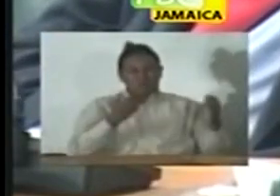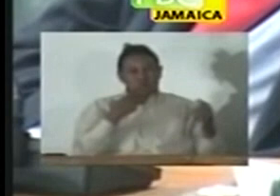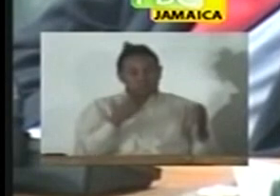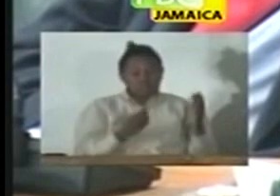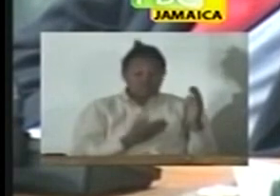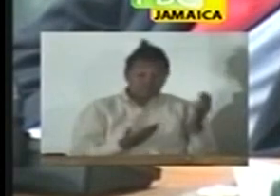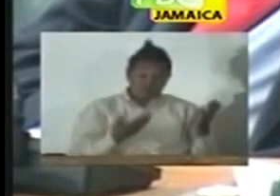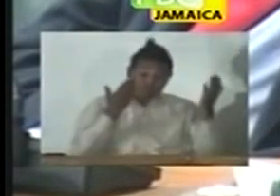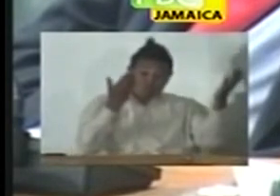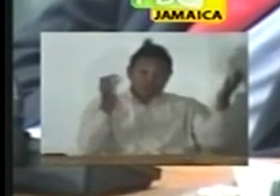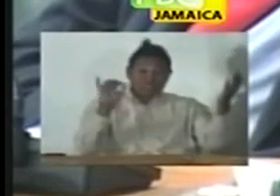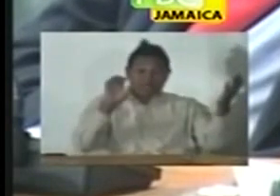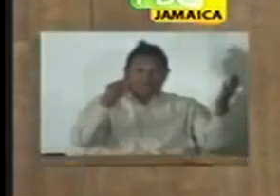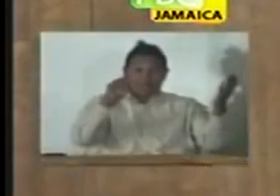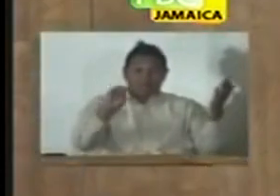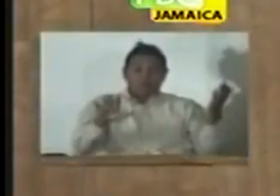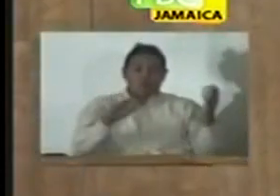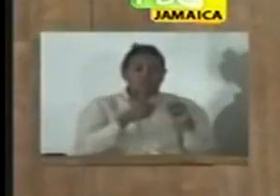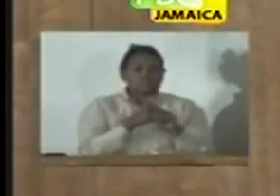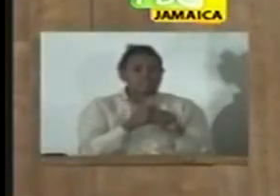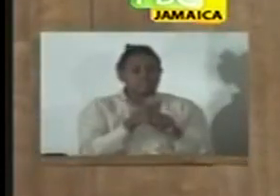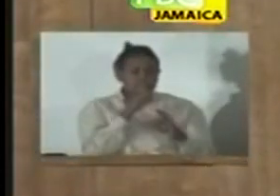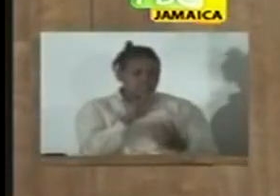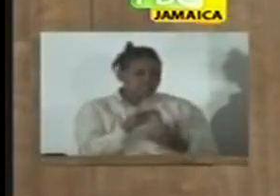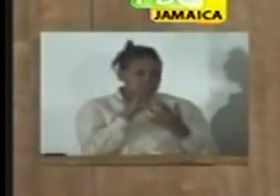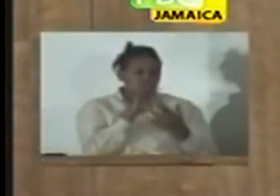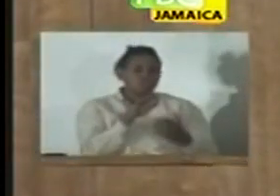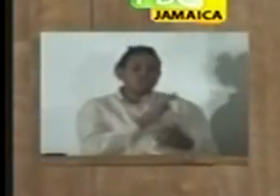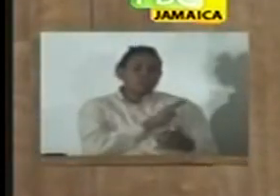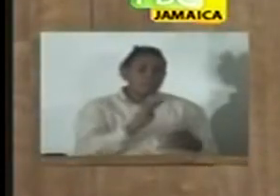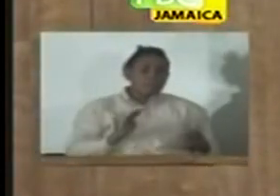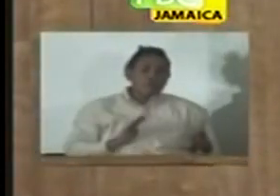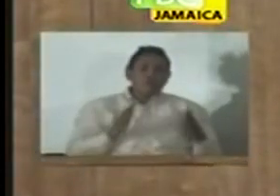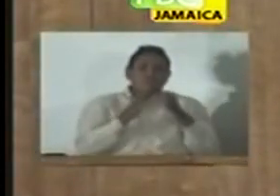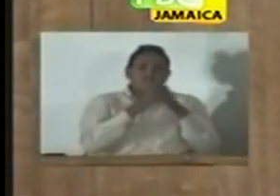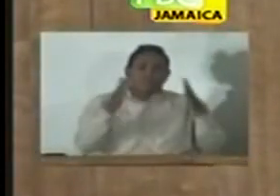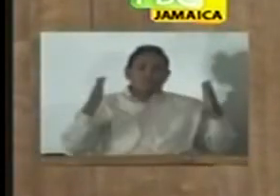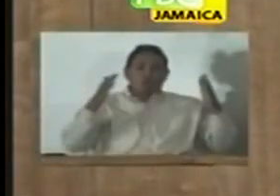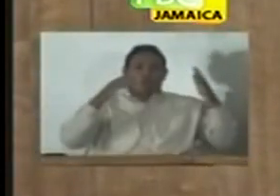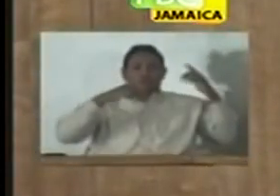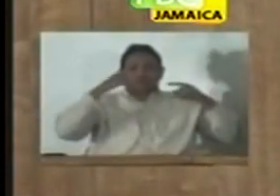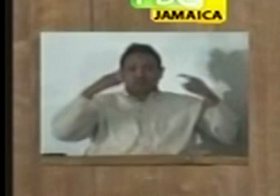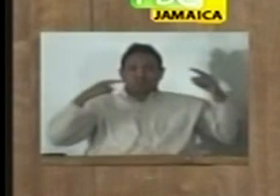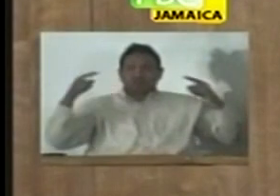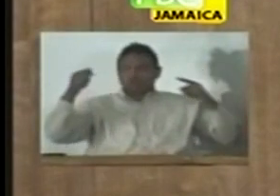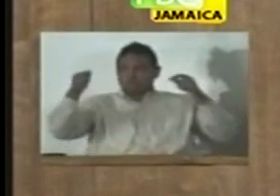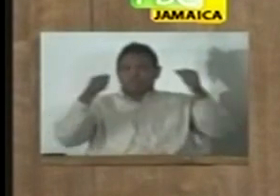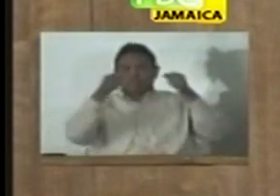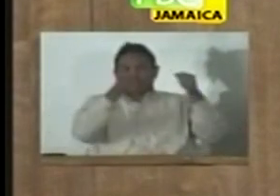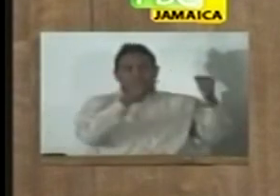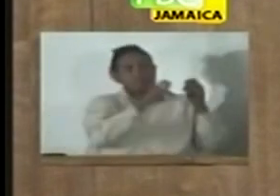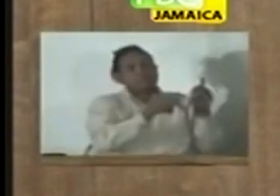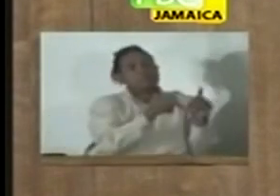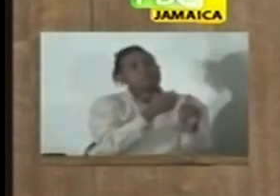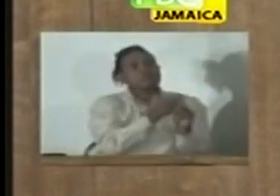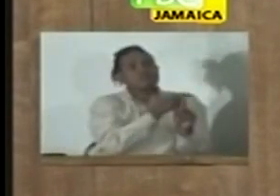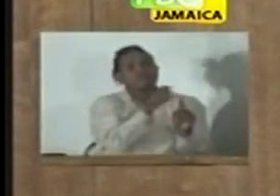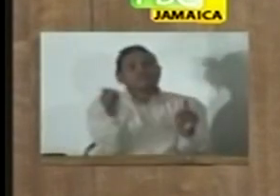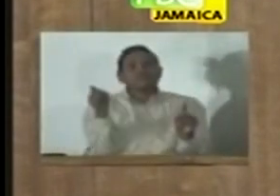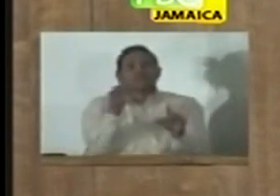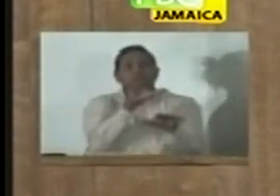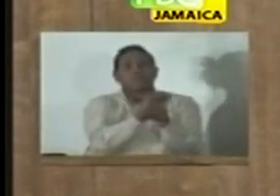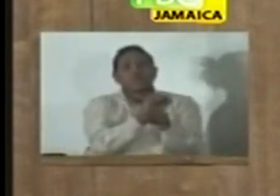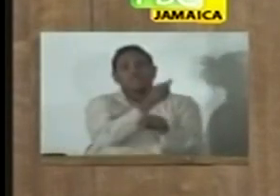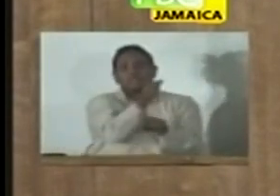EPAC, a special board of broad stakeholders be appointed